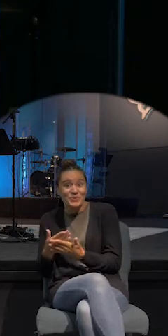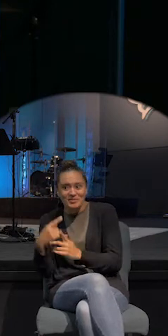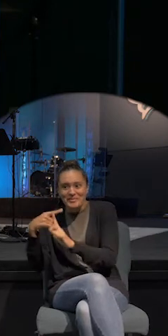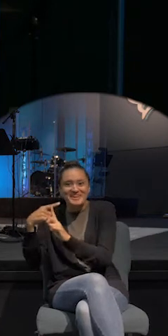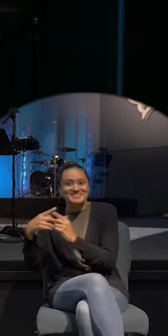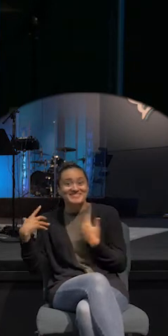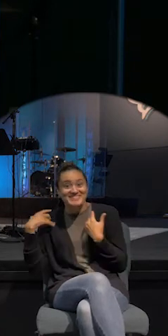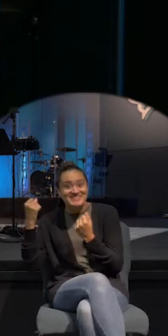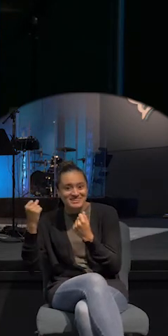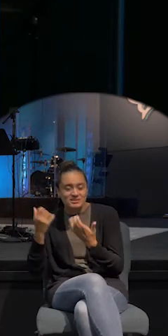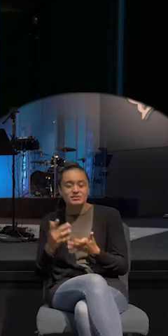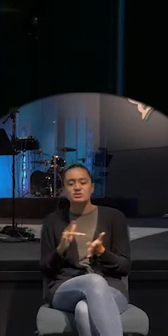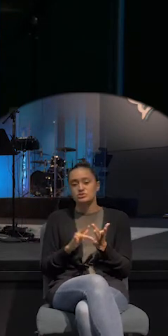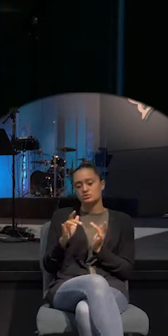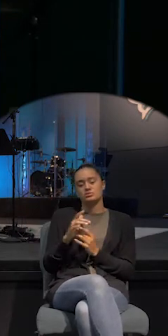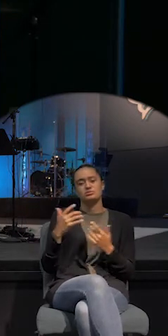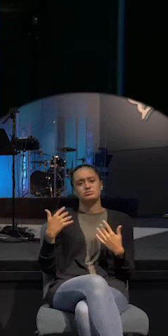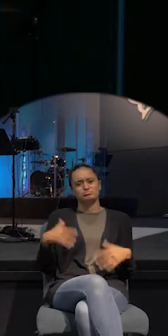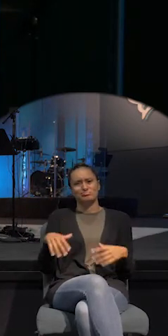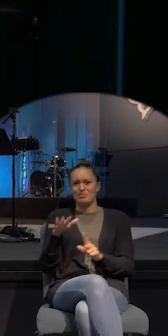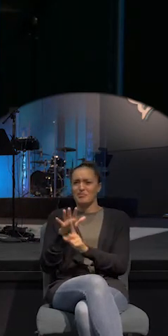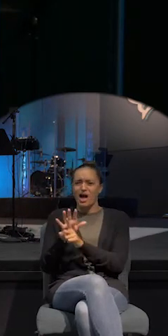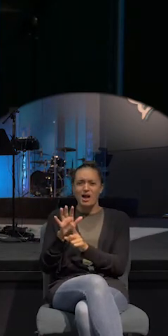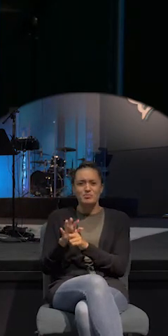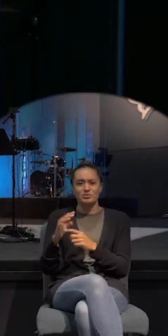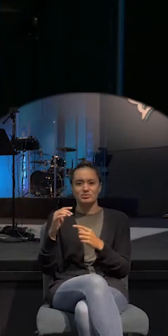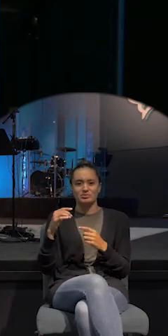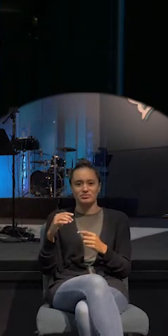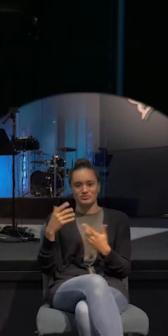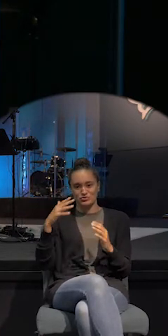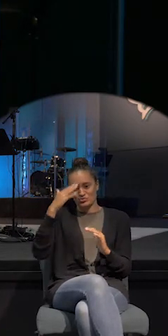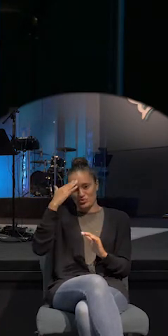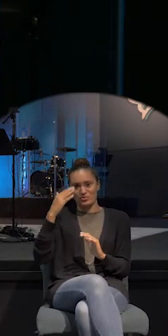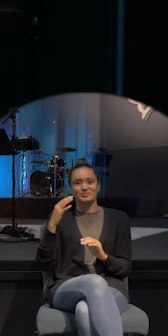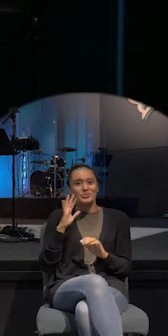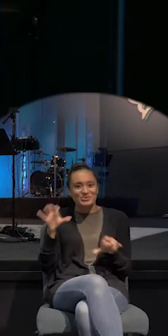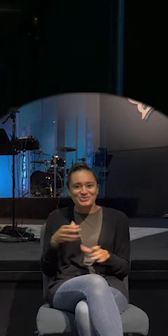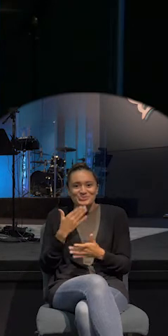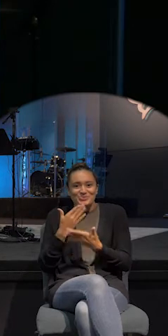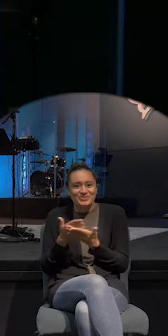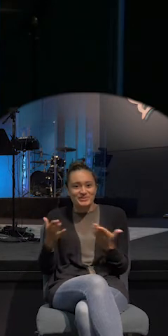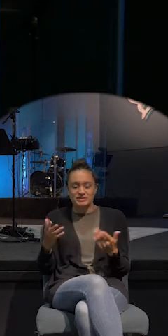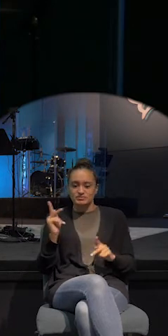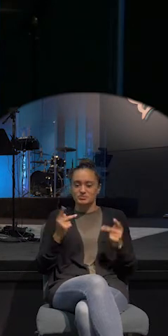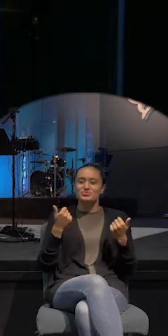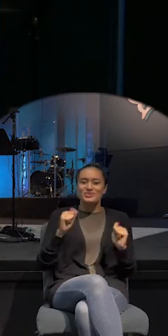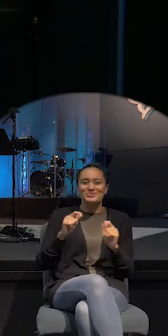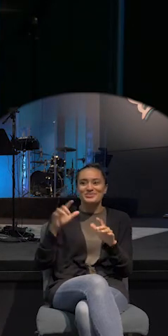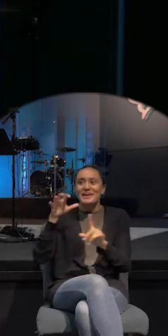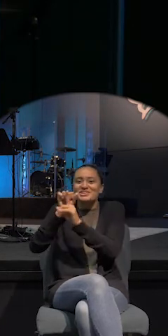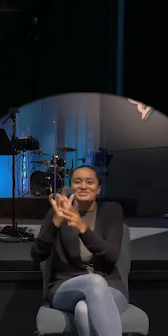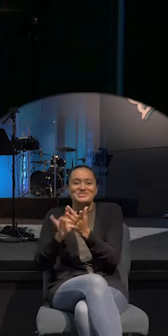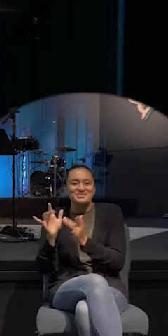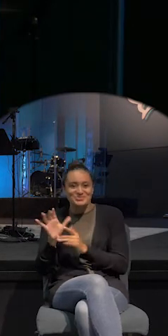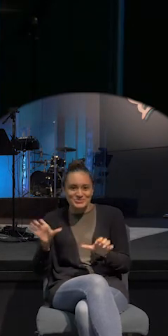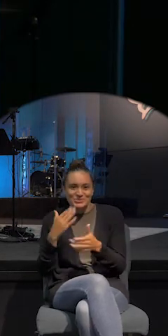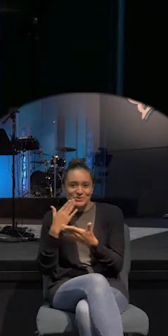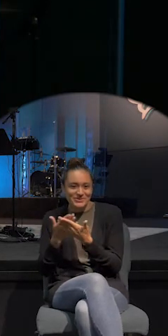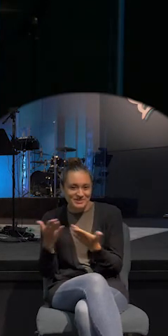Now, Jesus was so famous for doing good that people began to try to catch him doing it. And that's going